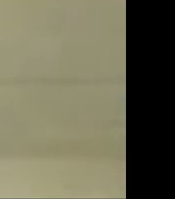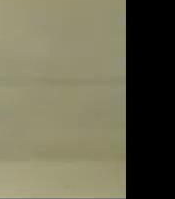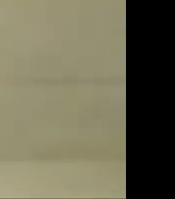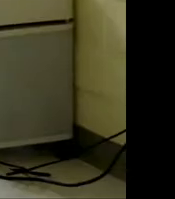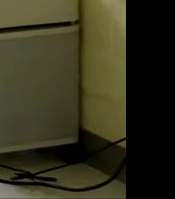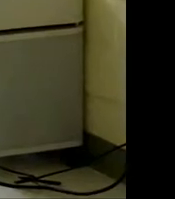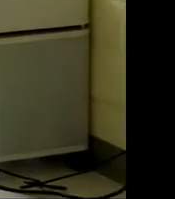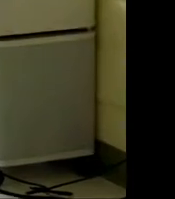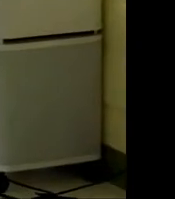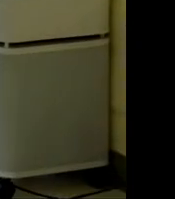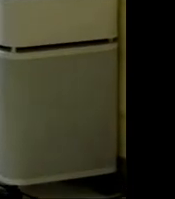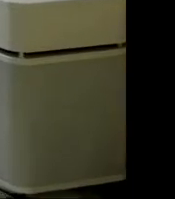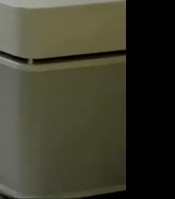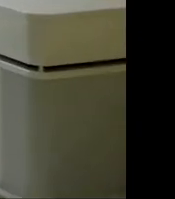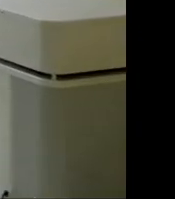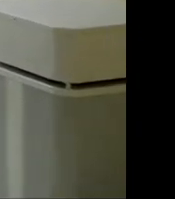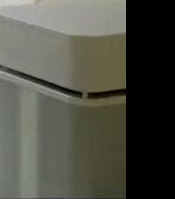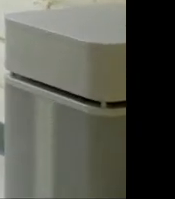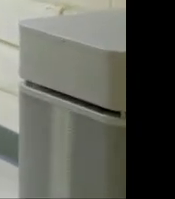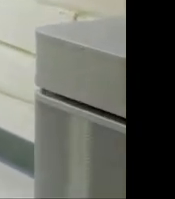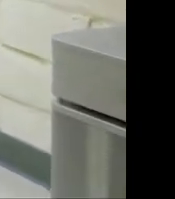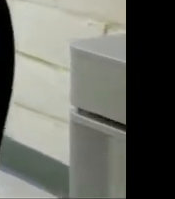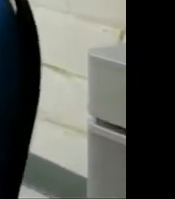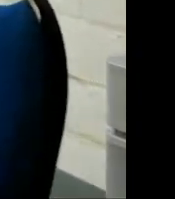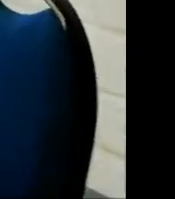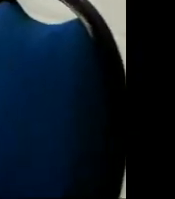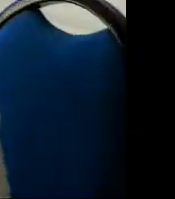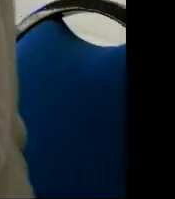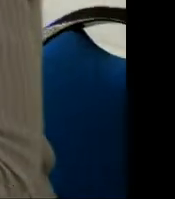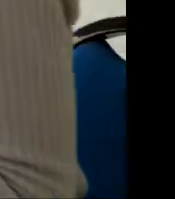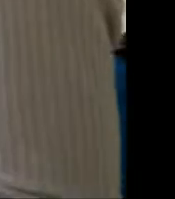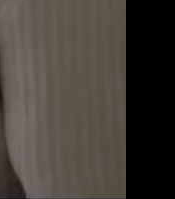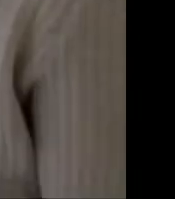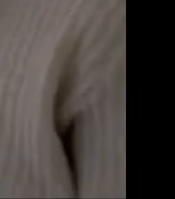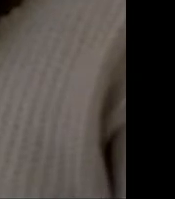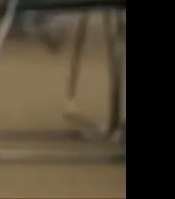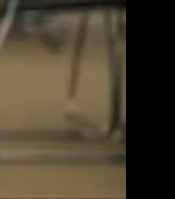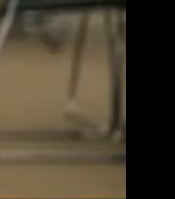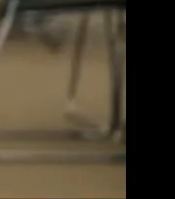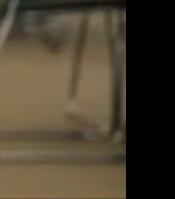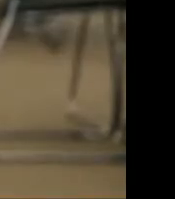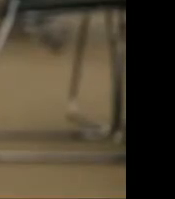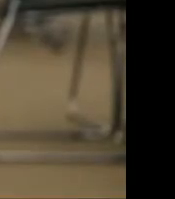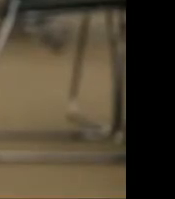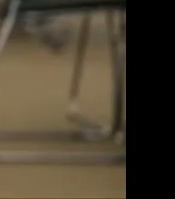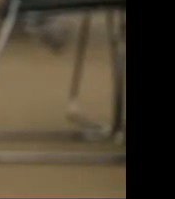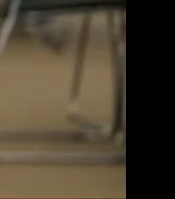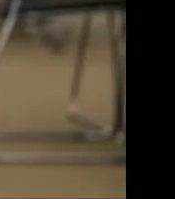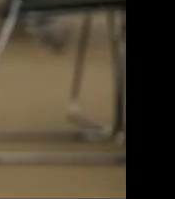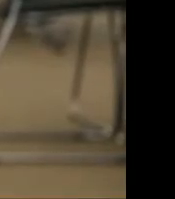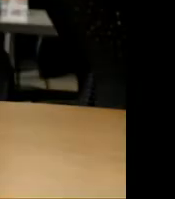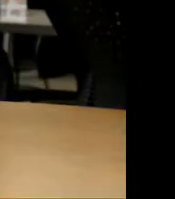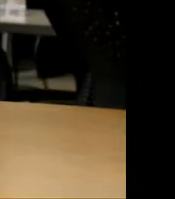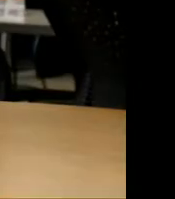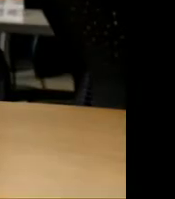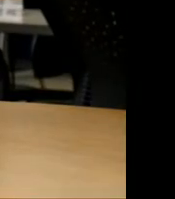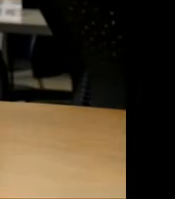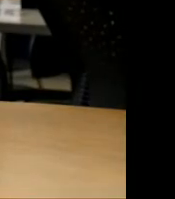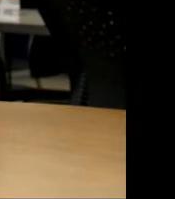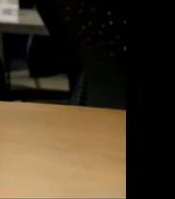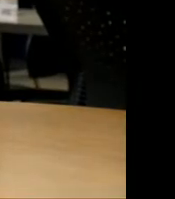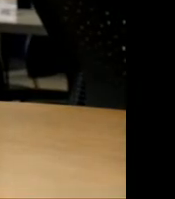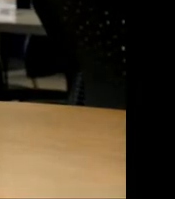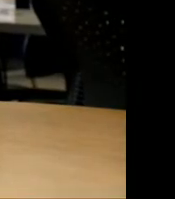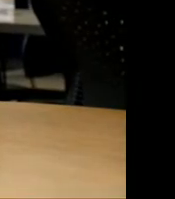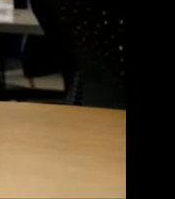took ECE 201 with Pamela Gordon Johnson, and my eyes were opened. Within that first semester, gone were any thoughts of unworthiness or doubt. I was